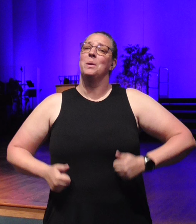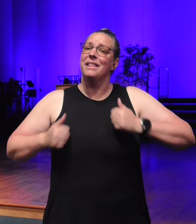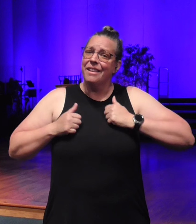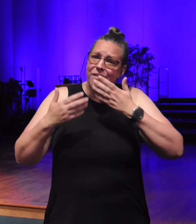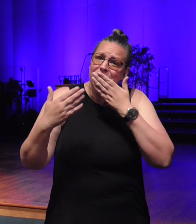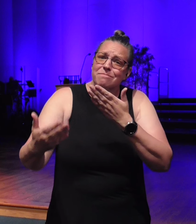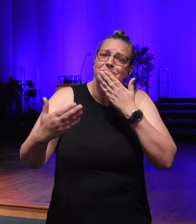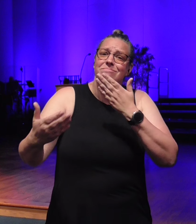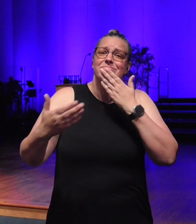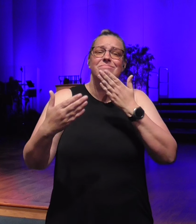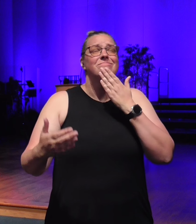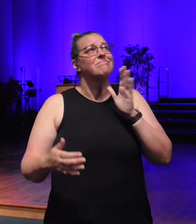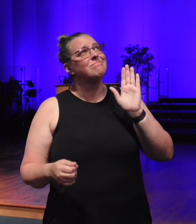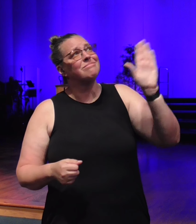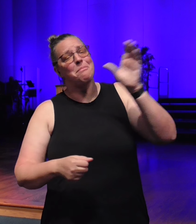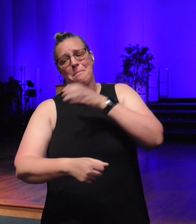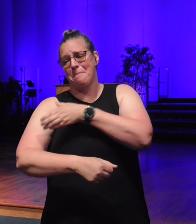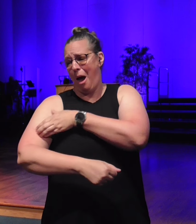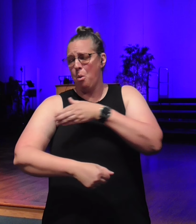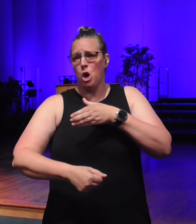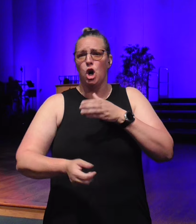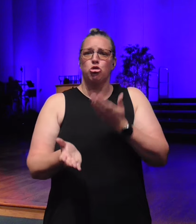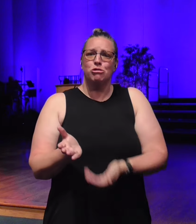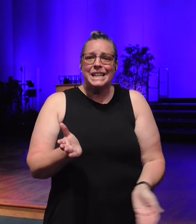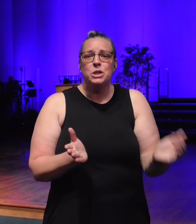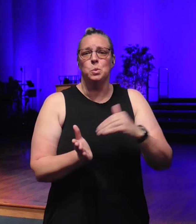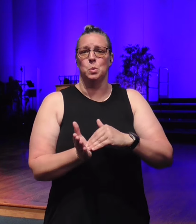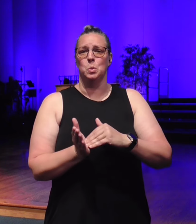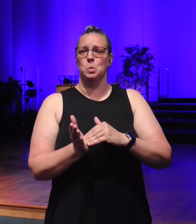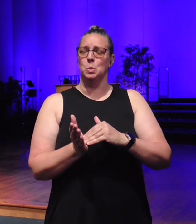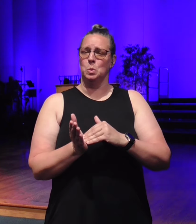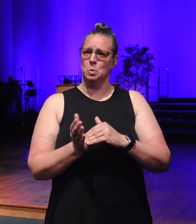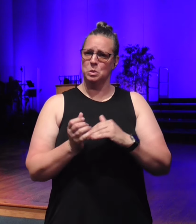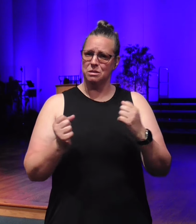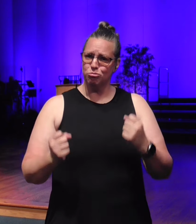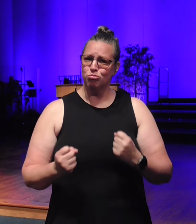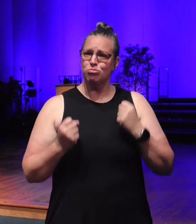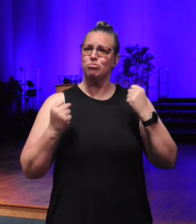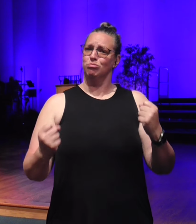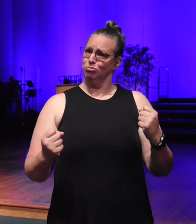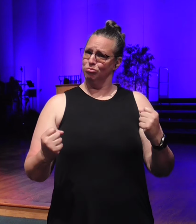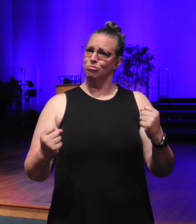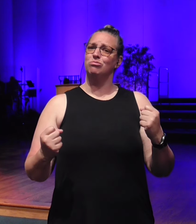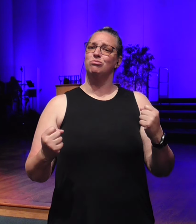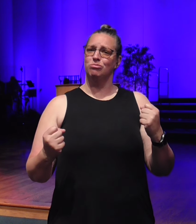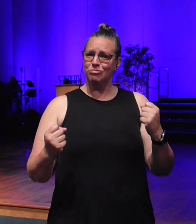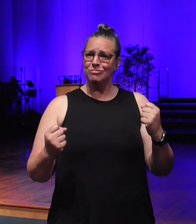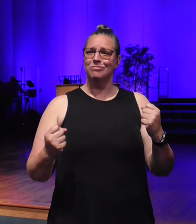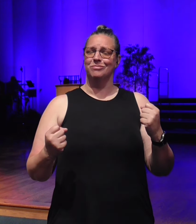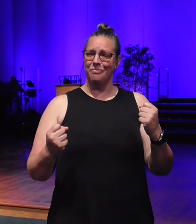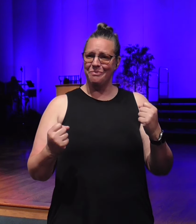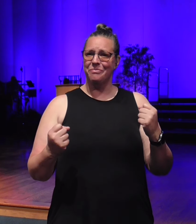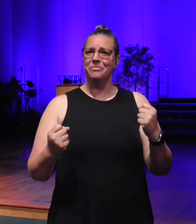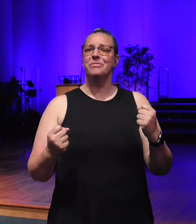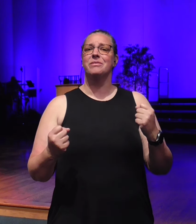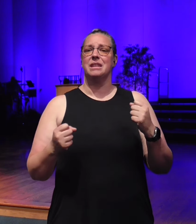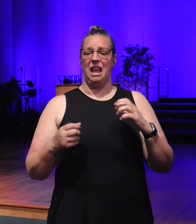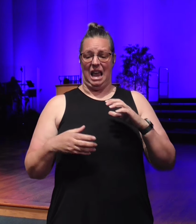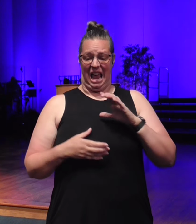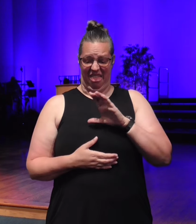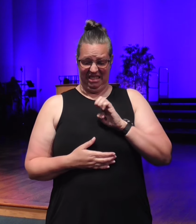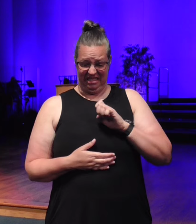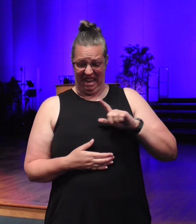this power renews us, restores us, revitalizes us at the